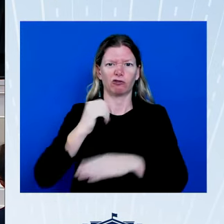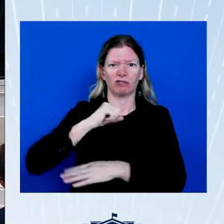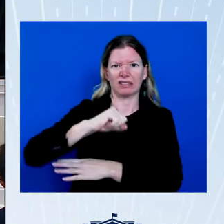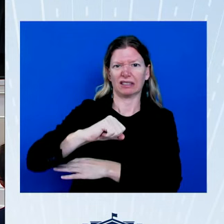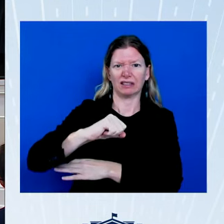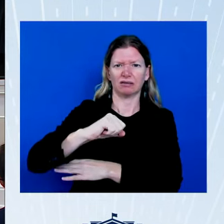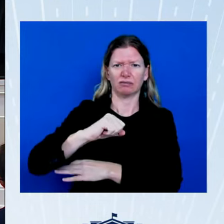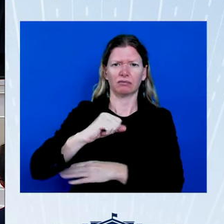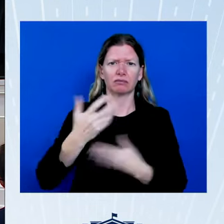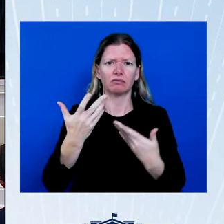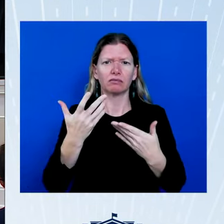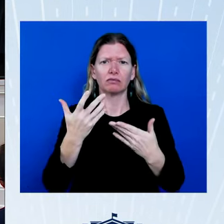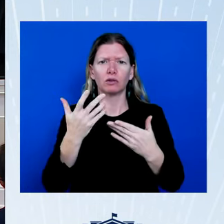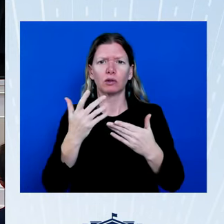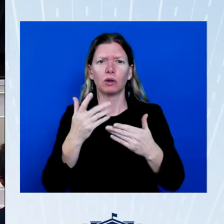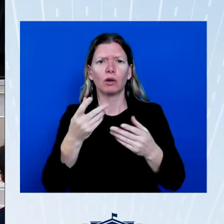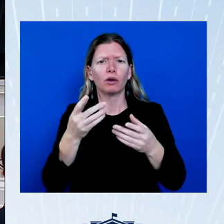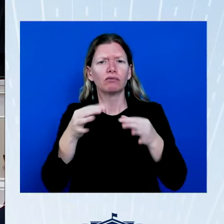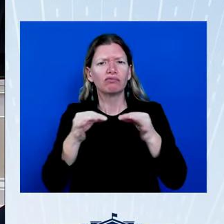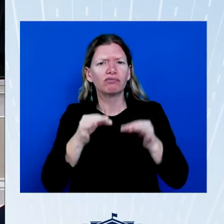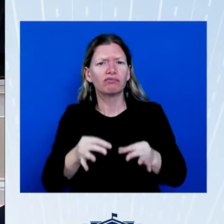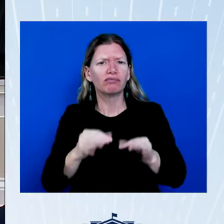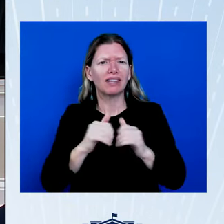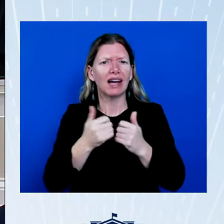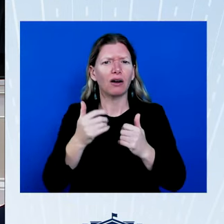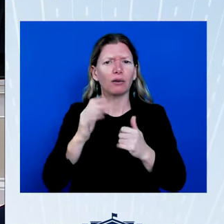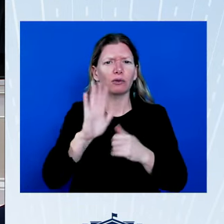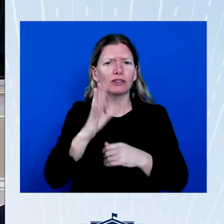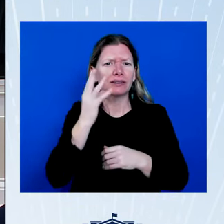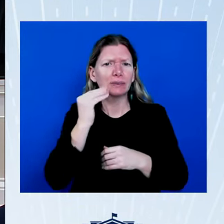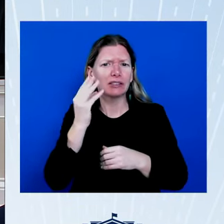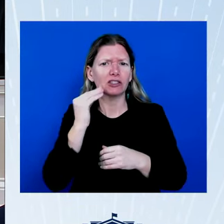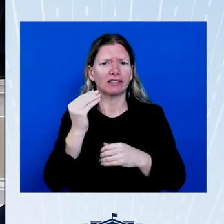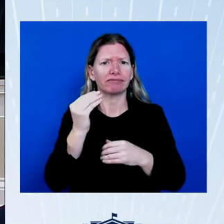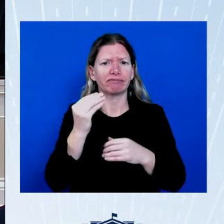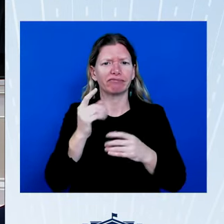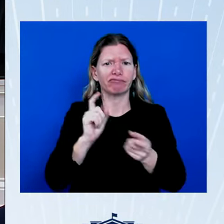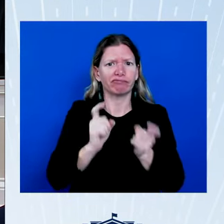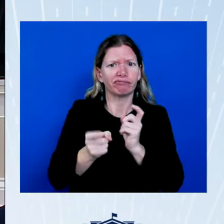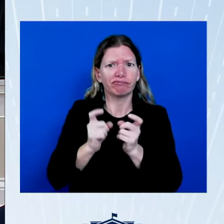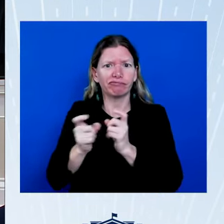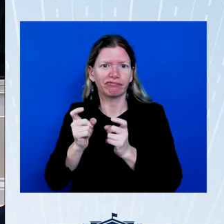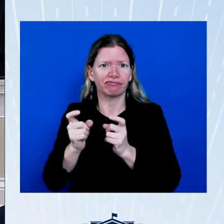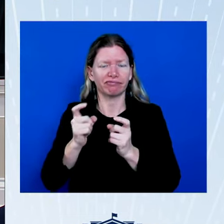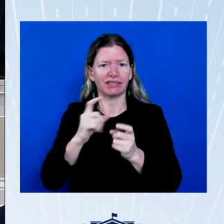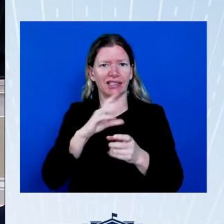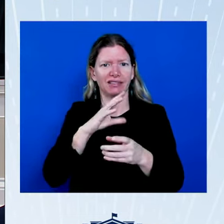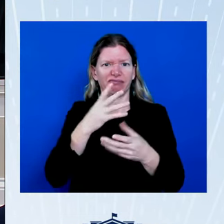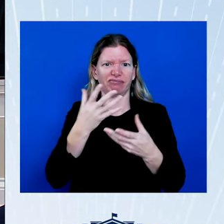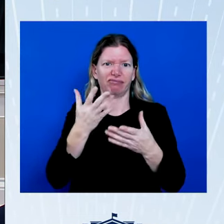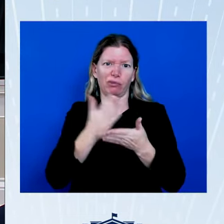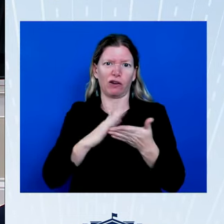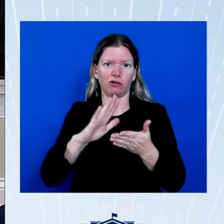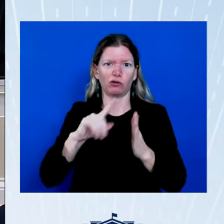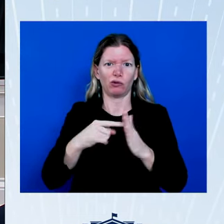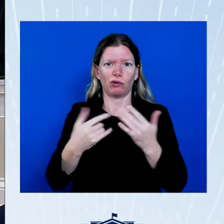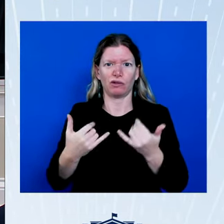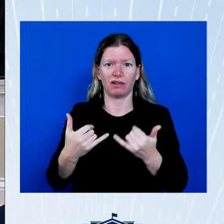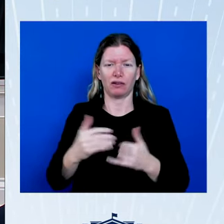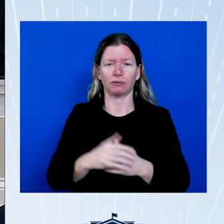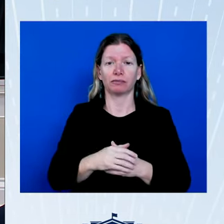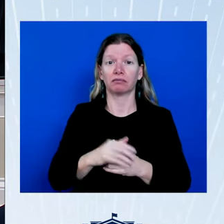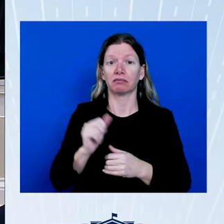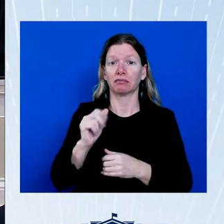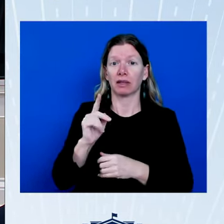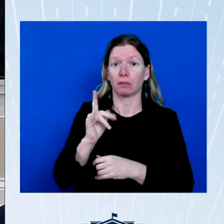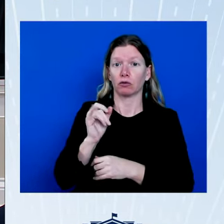roles now. Admiral Levine? Well, thank you. It's a pleasure to be here, and thank you for that question. So you are correct. I was